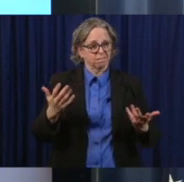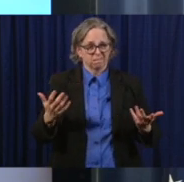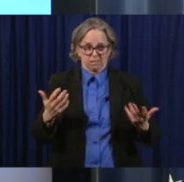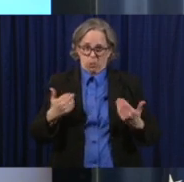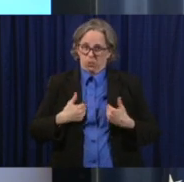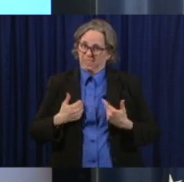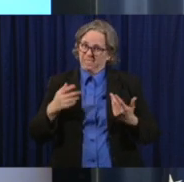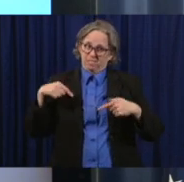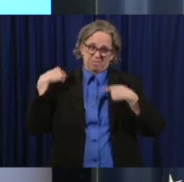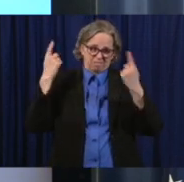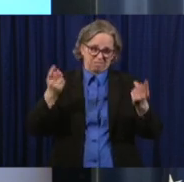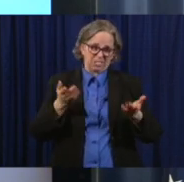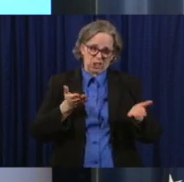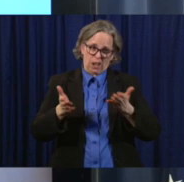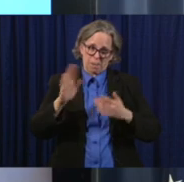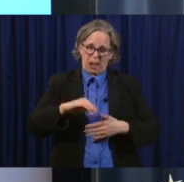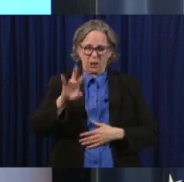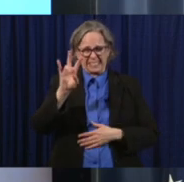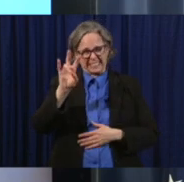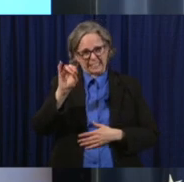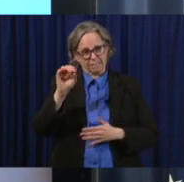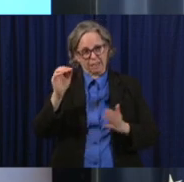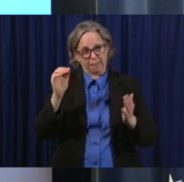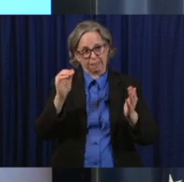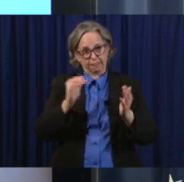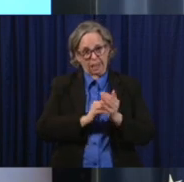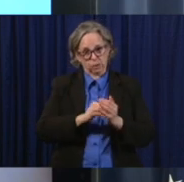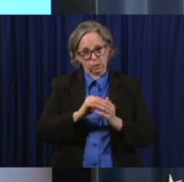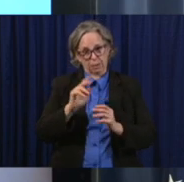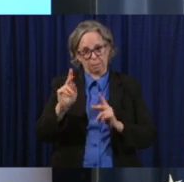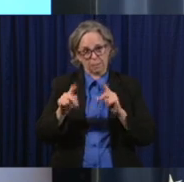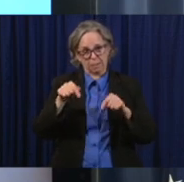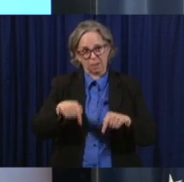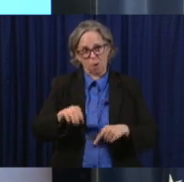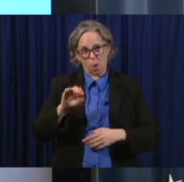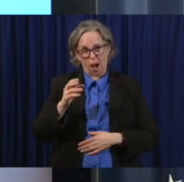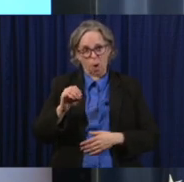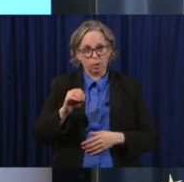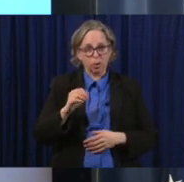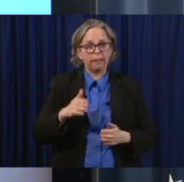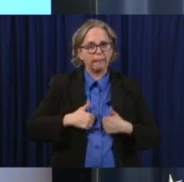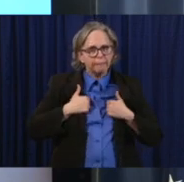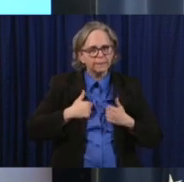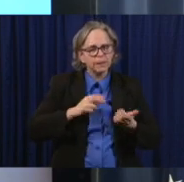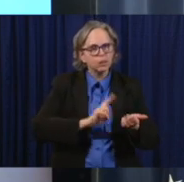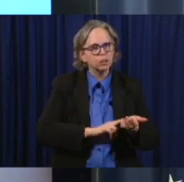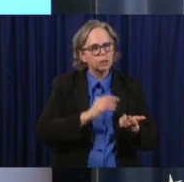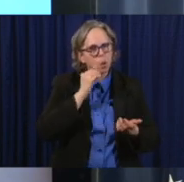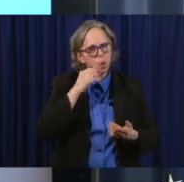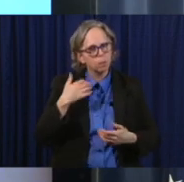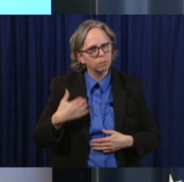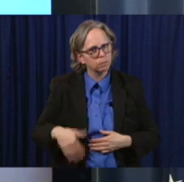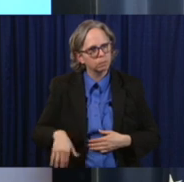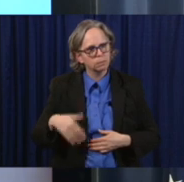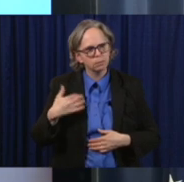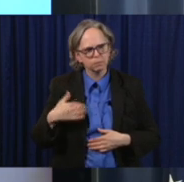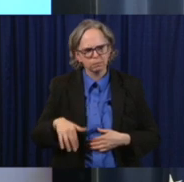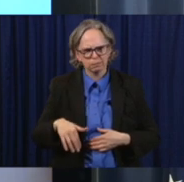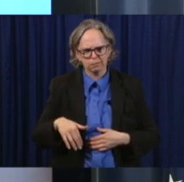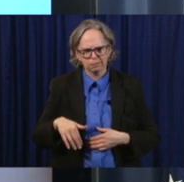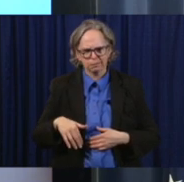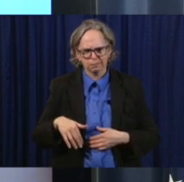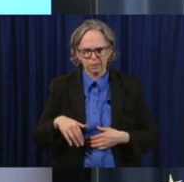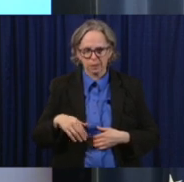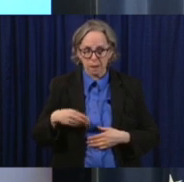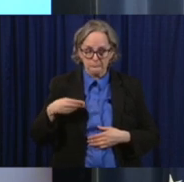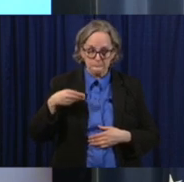about 70,000 Ohioans in nursing facilities, not just paid for by Medicaid where I work in my